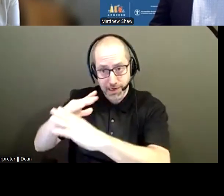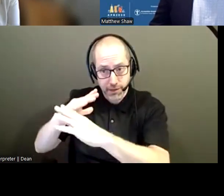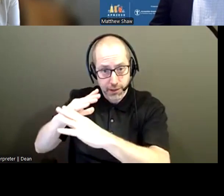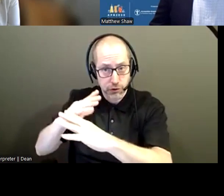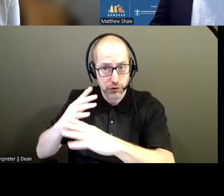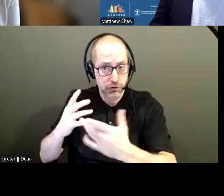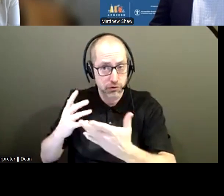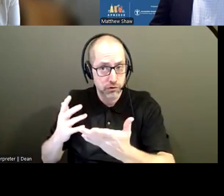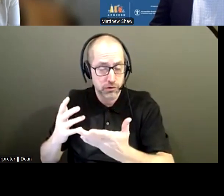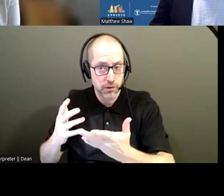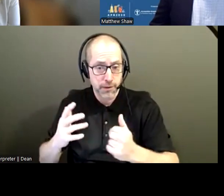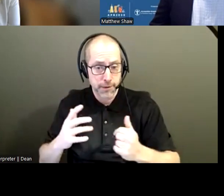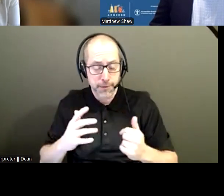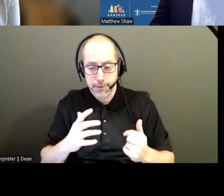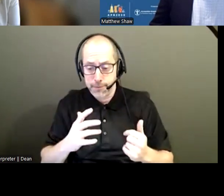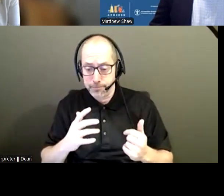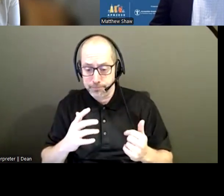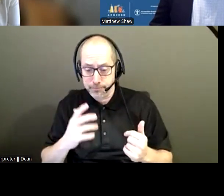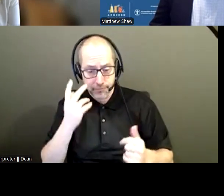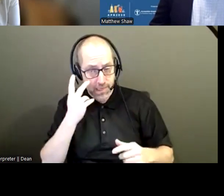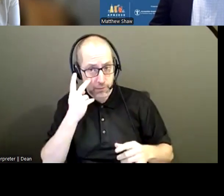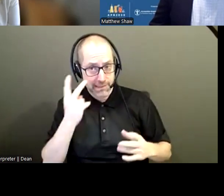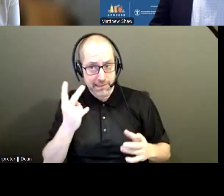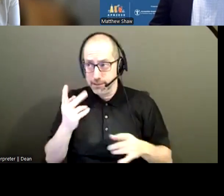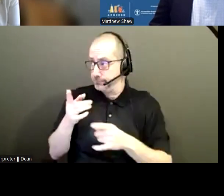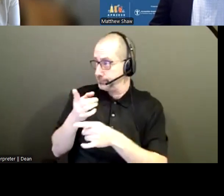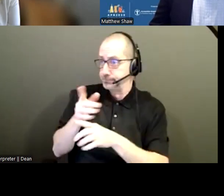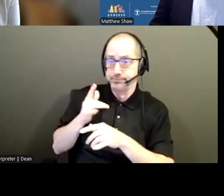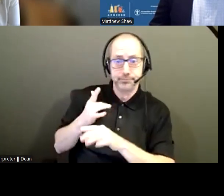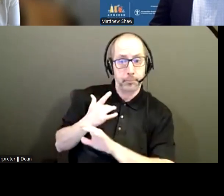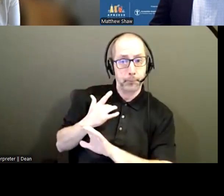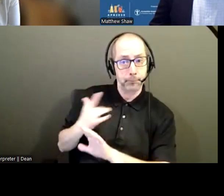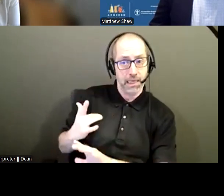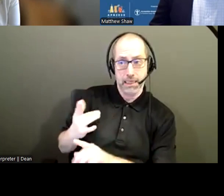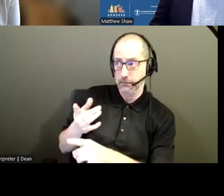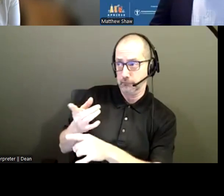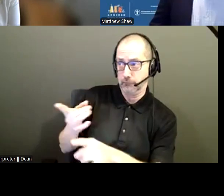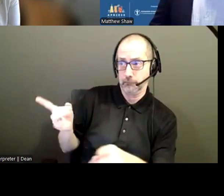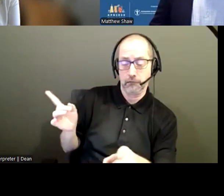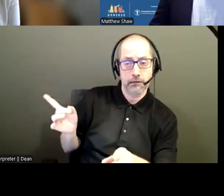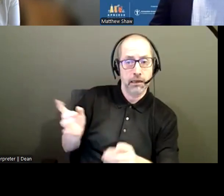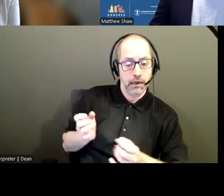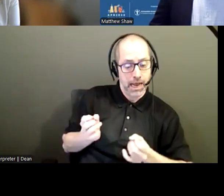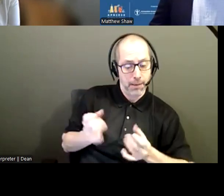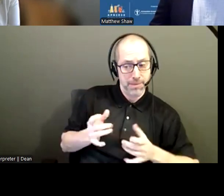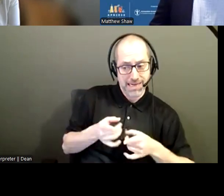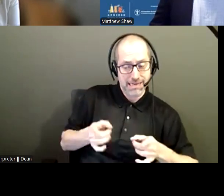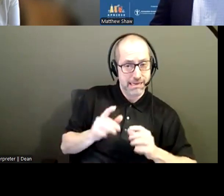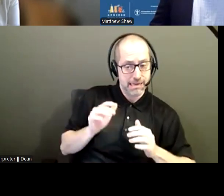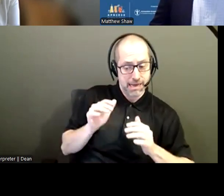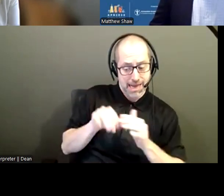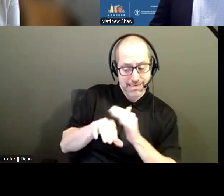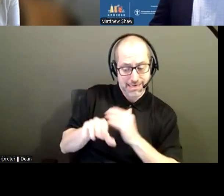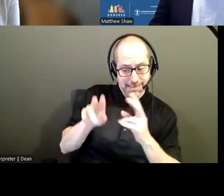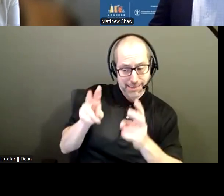We're looking at, are we seeing any trends in terms of the number of accessibility issues? Are they increasing over time or